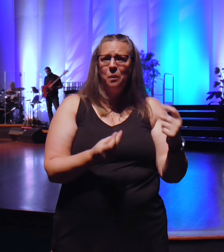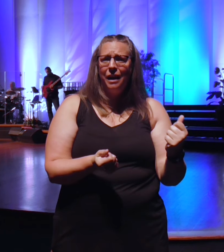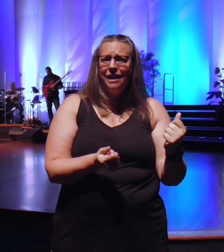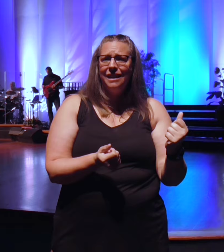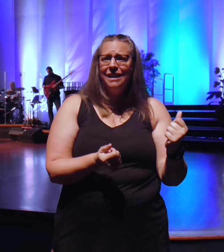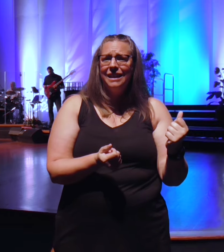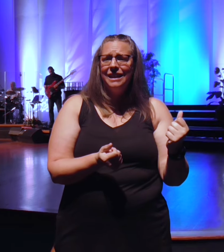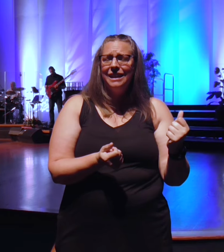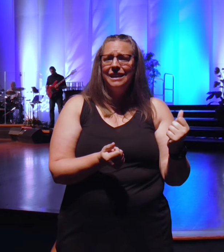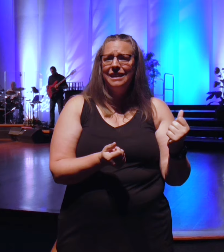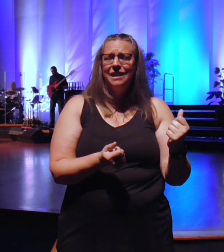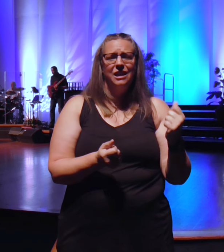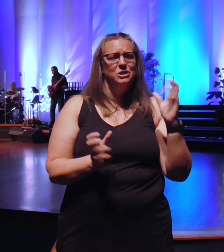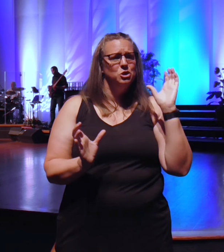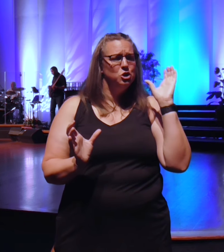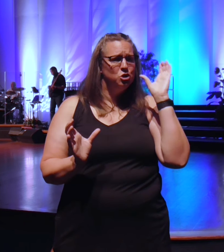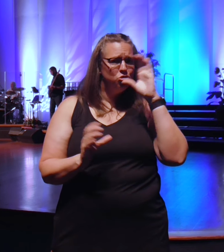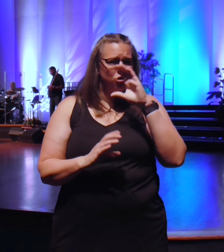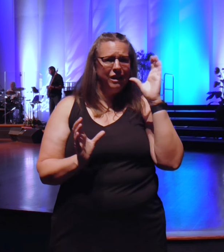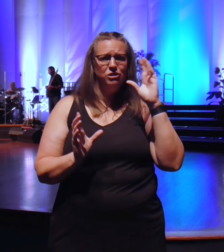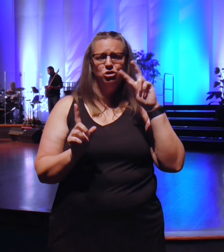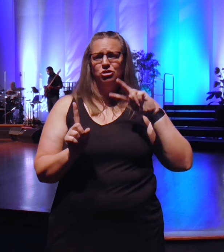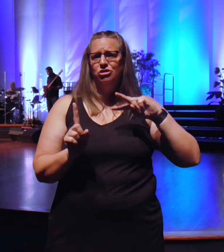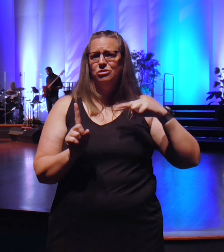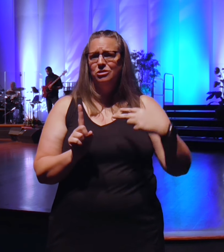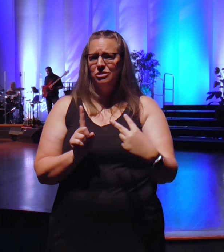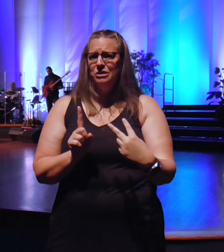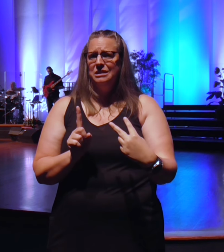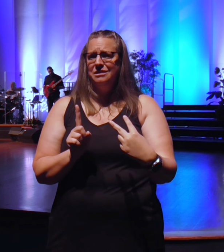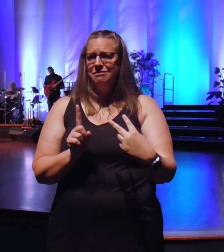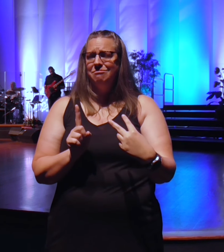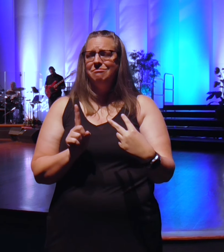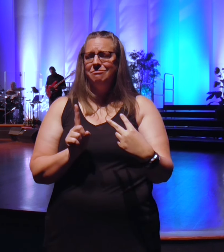What a strange perception.